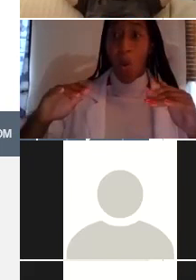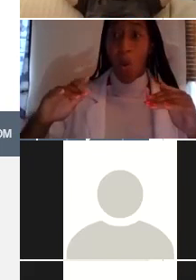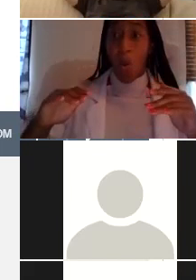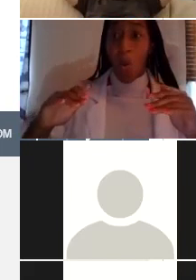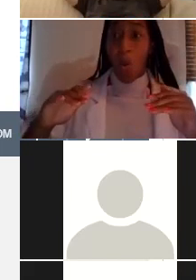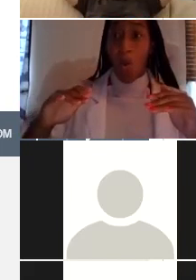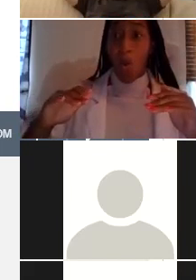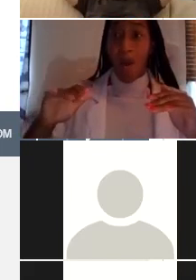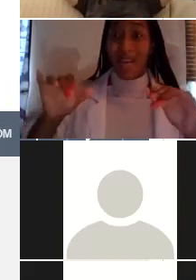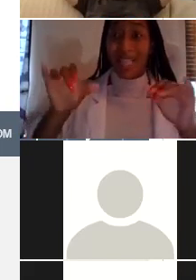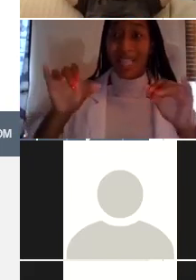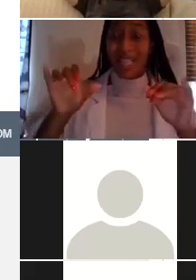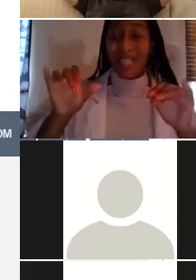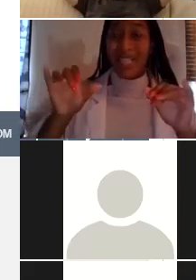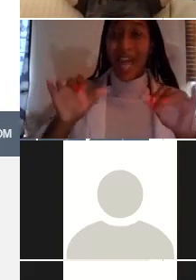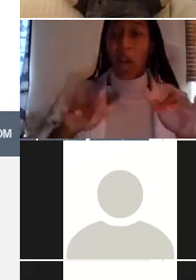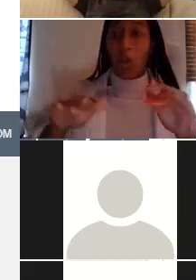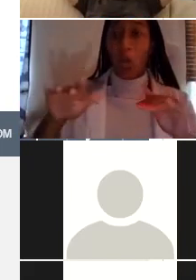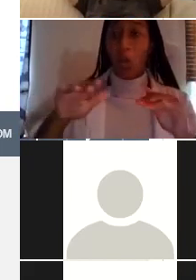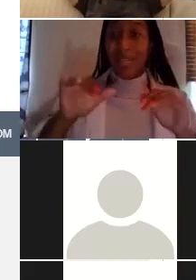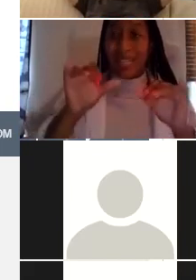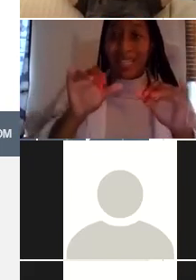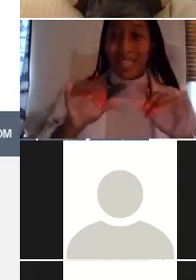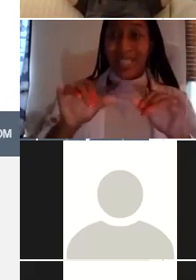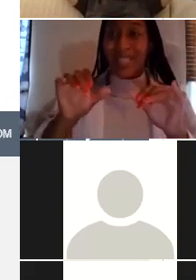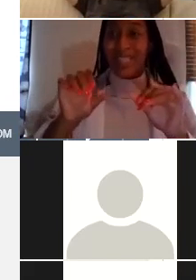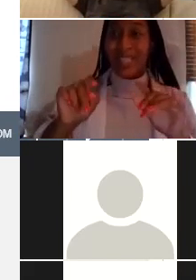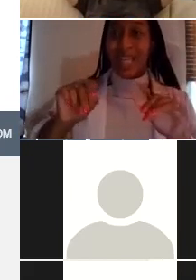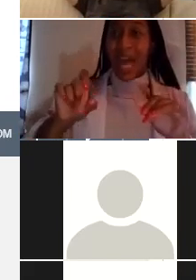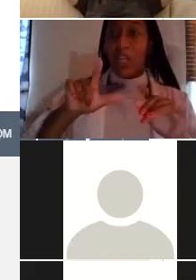It's at equilibrium, balanced.